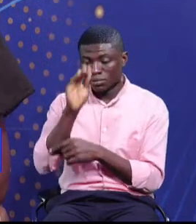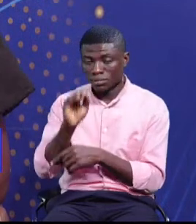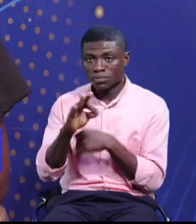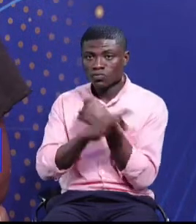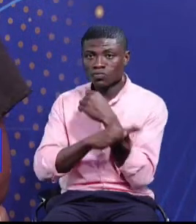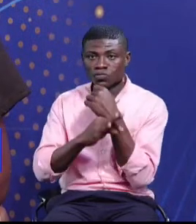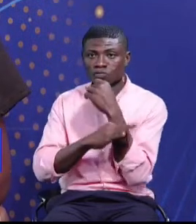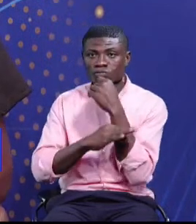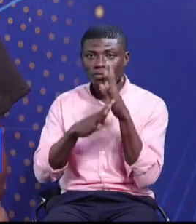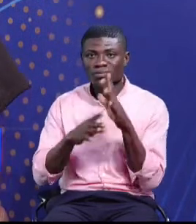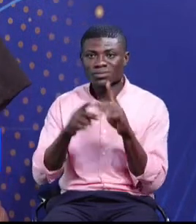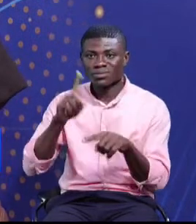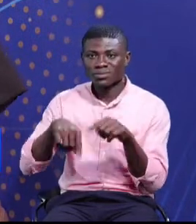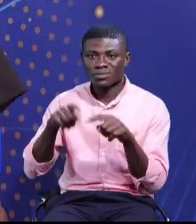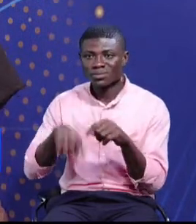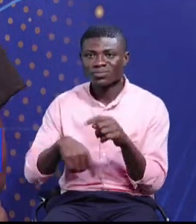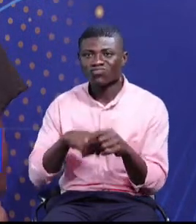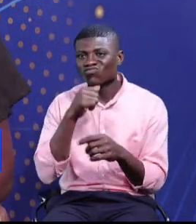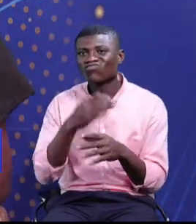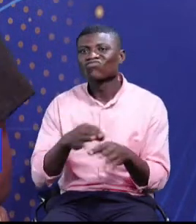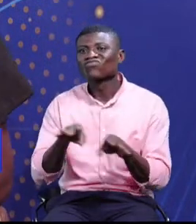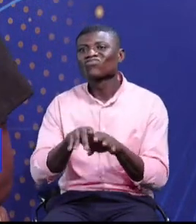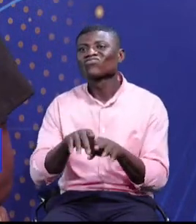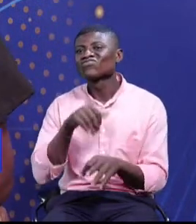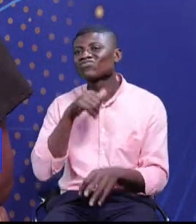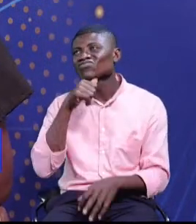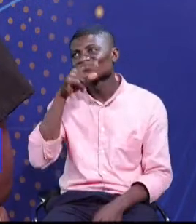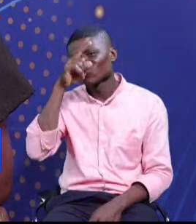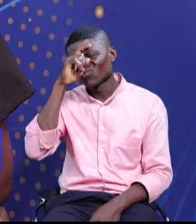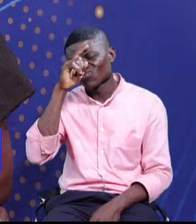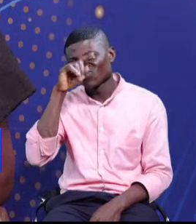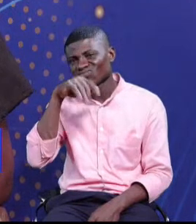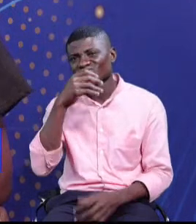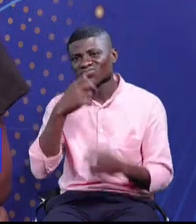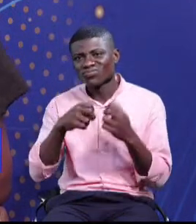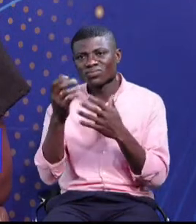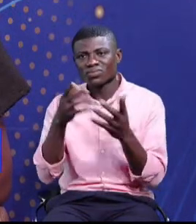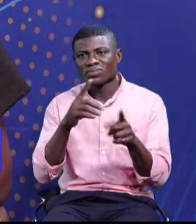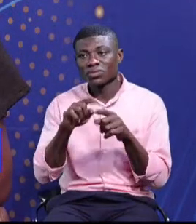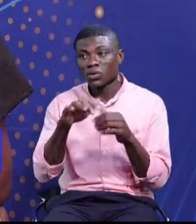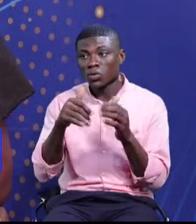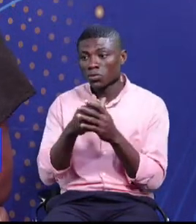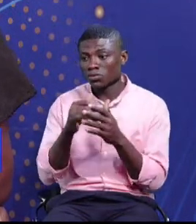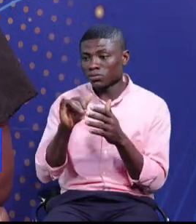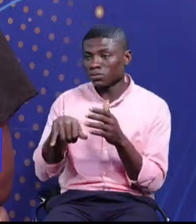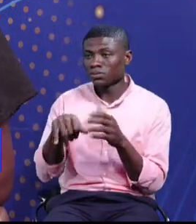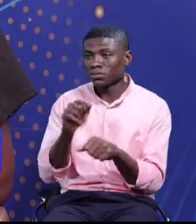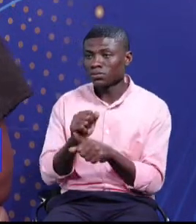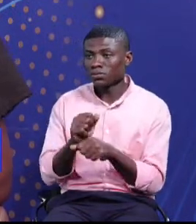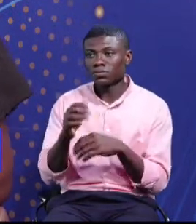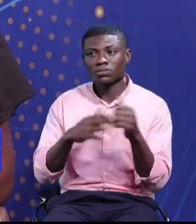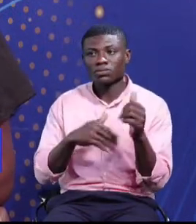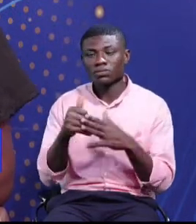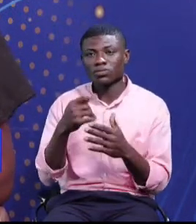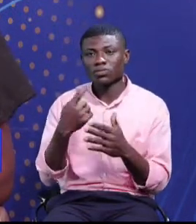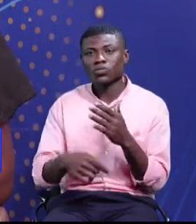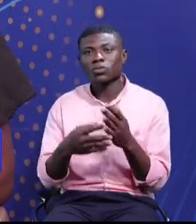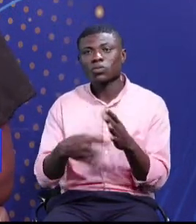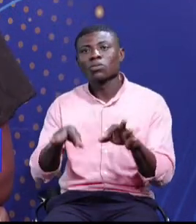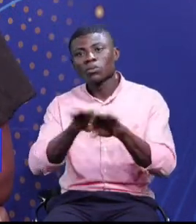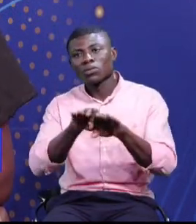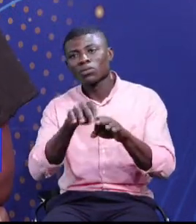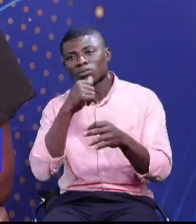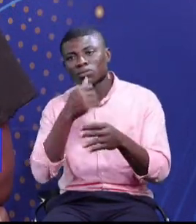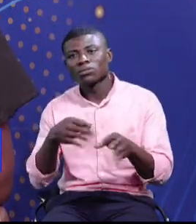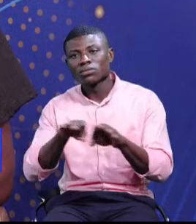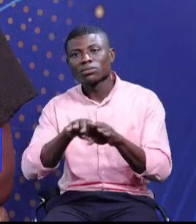it's just like, oh no, it doesn't make sense. That's the challenge sometimes. But the beauty of all of it is that regardless of what makes sense or not,